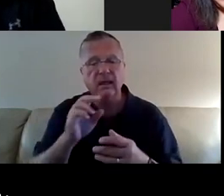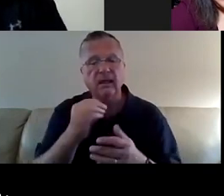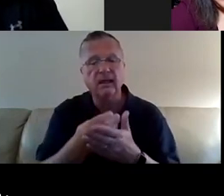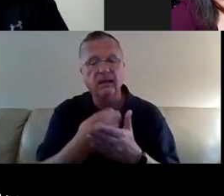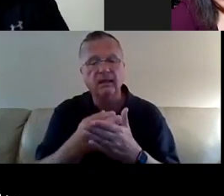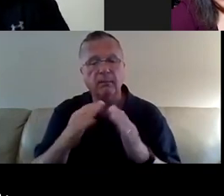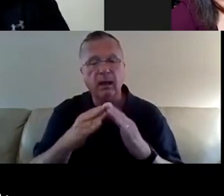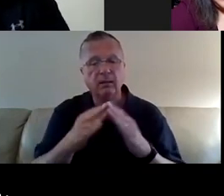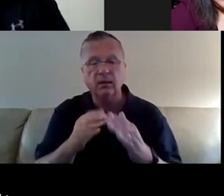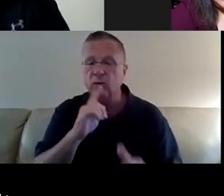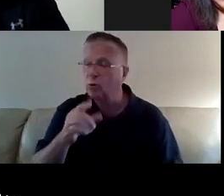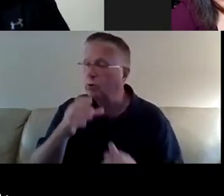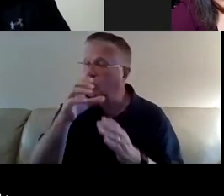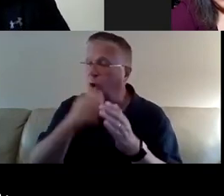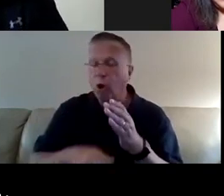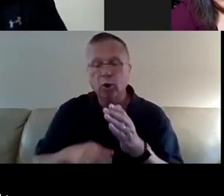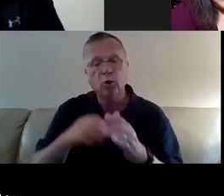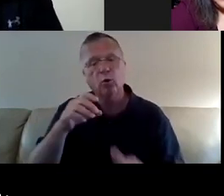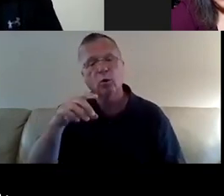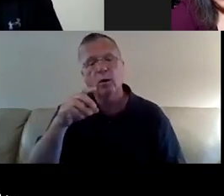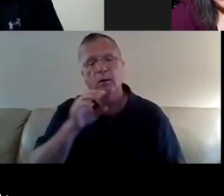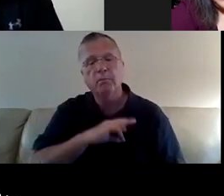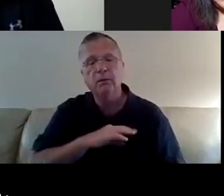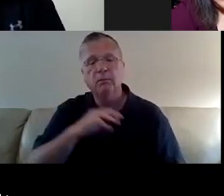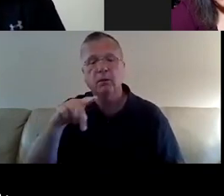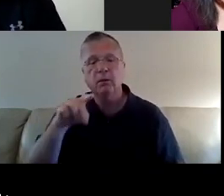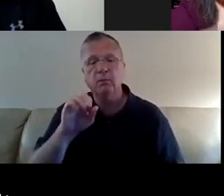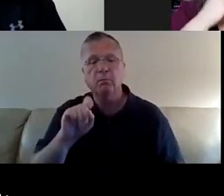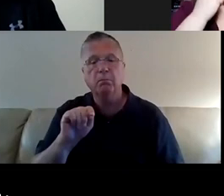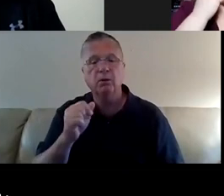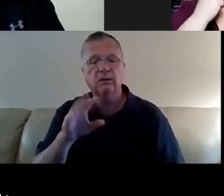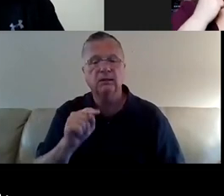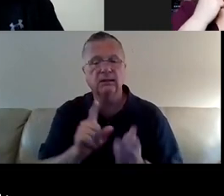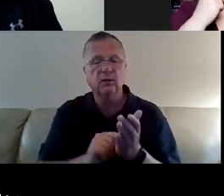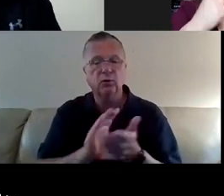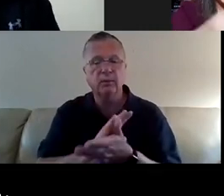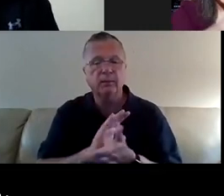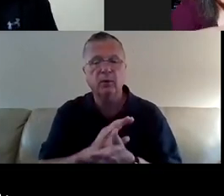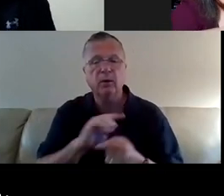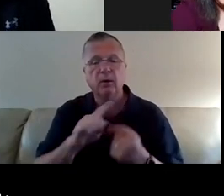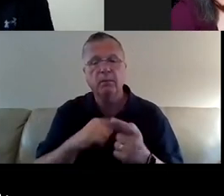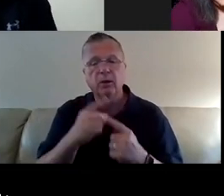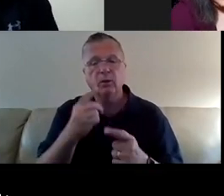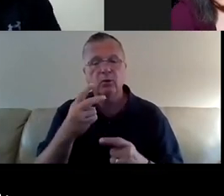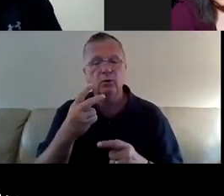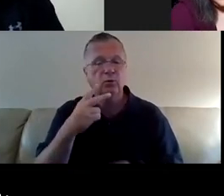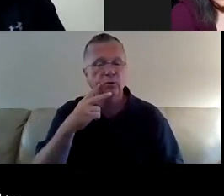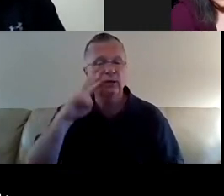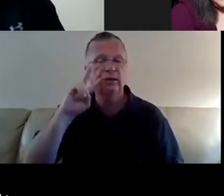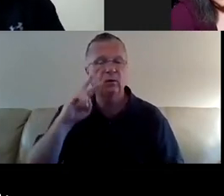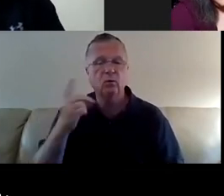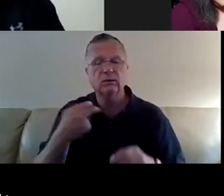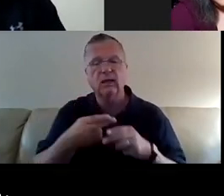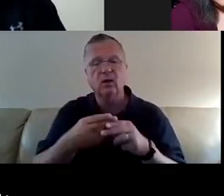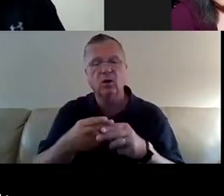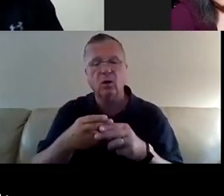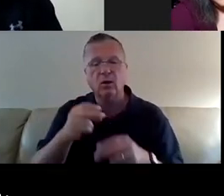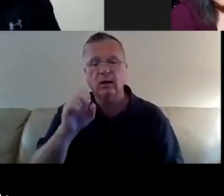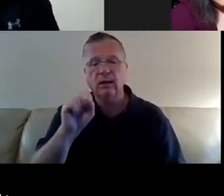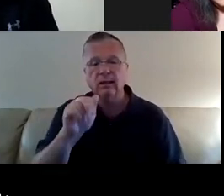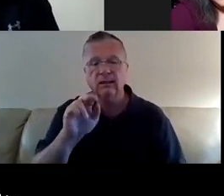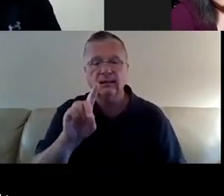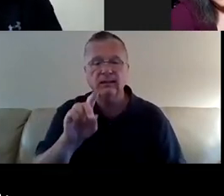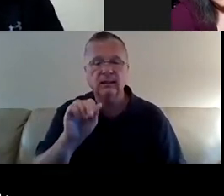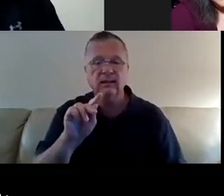in the Post-Gazette maybe 2 days ago, I believe, about what's called now called Sandstone Quarry, which was